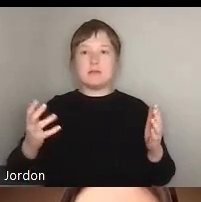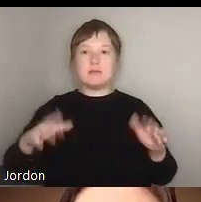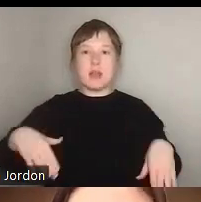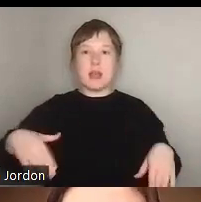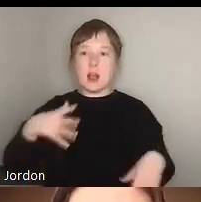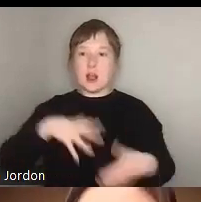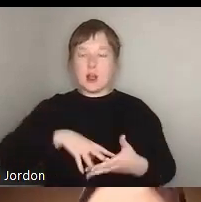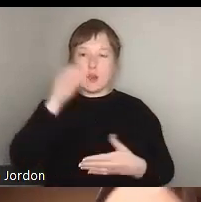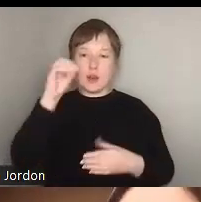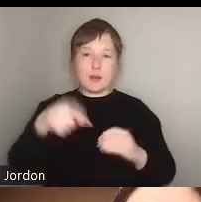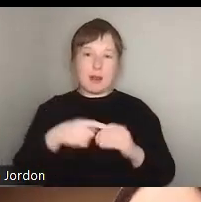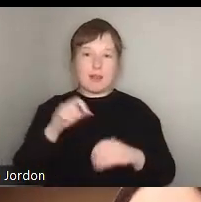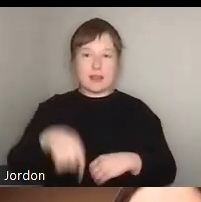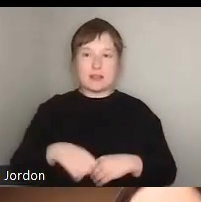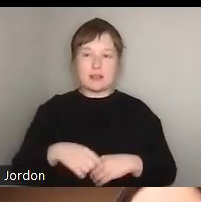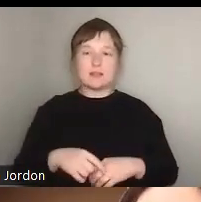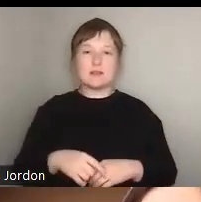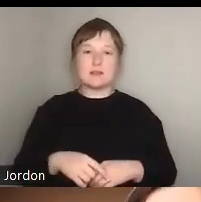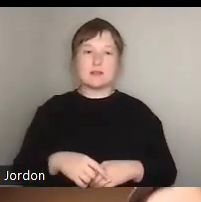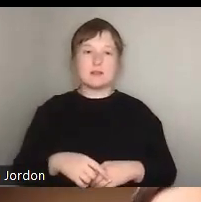this.